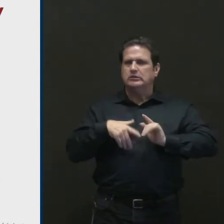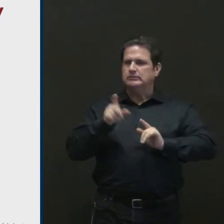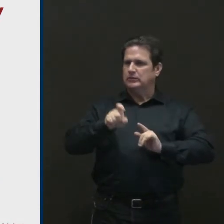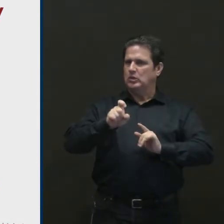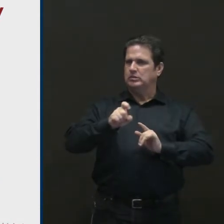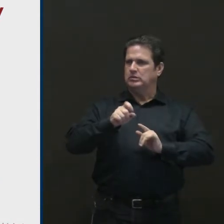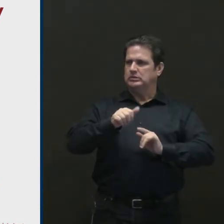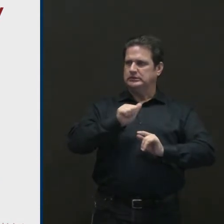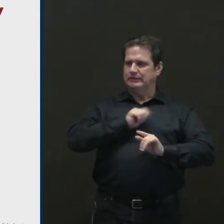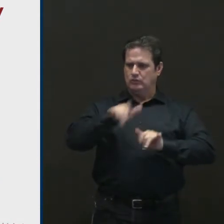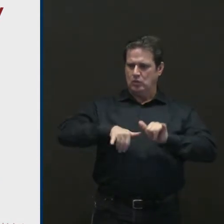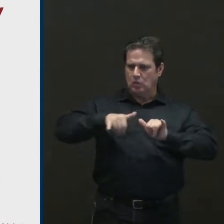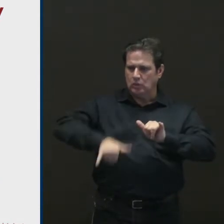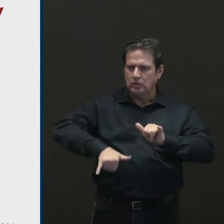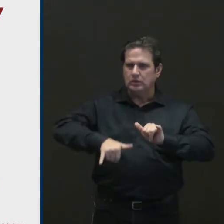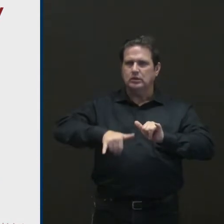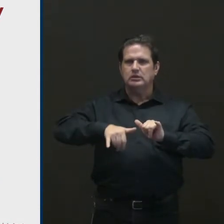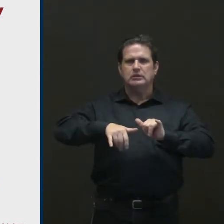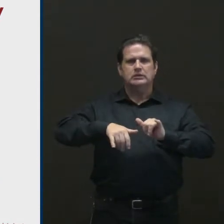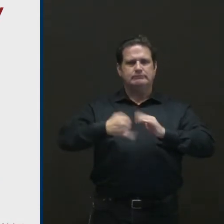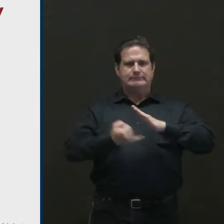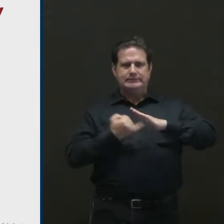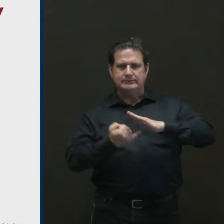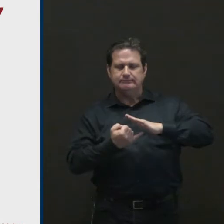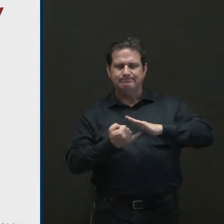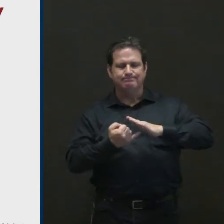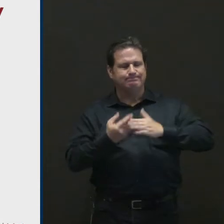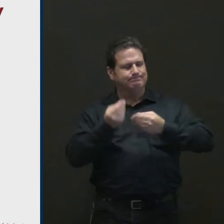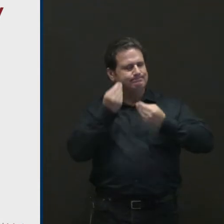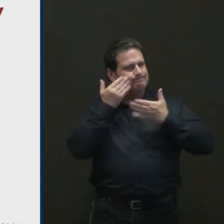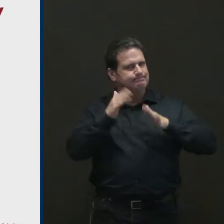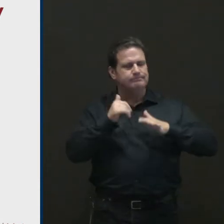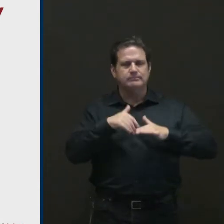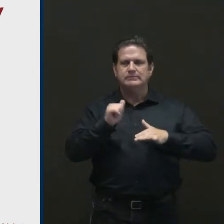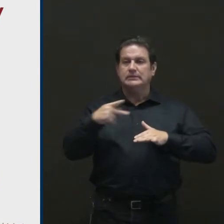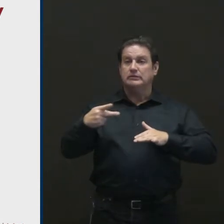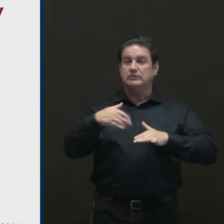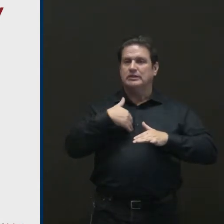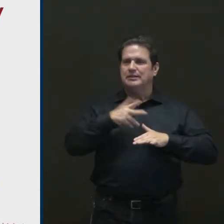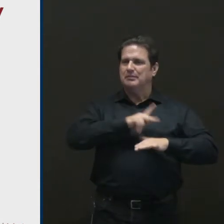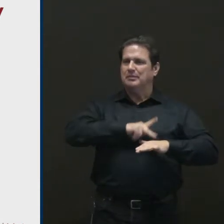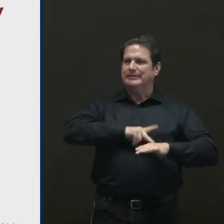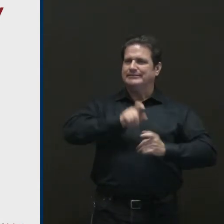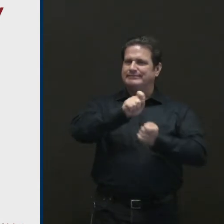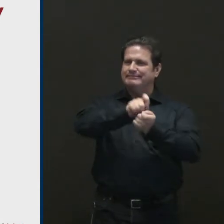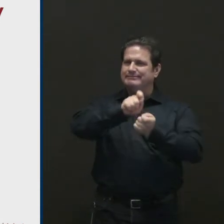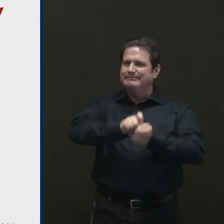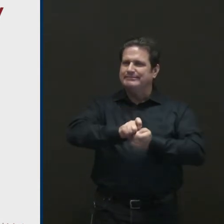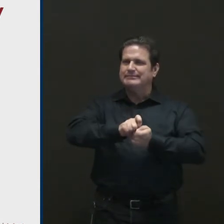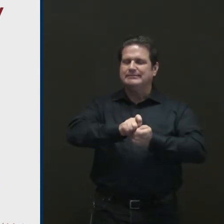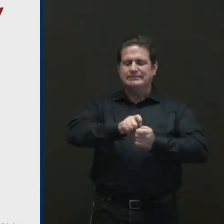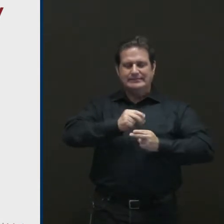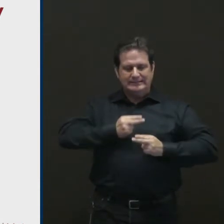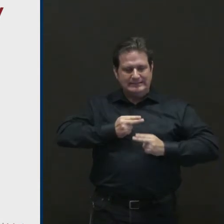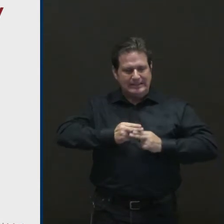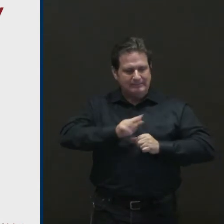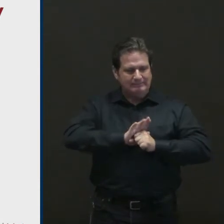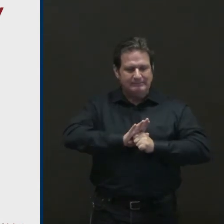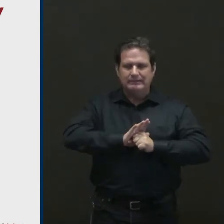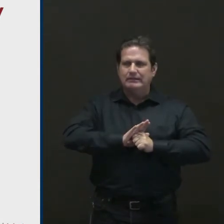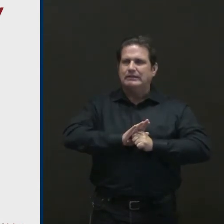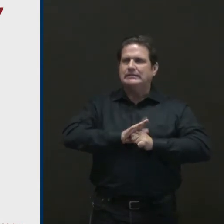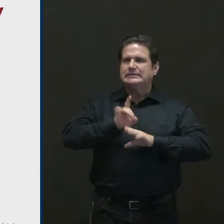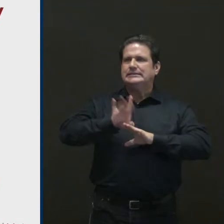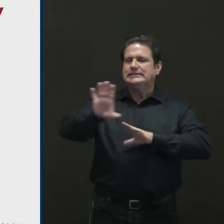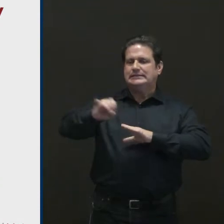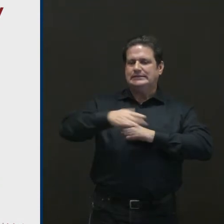be self-quarantining or self-isolating. And the app does not know any personal details about the exposure alert that was sent